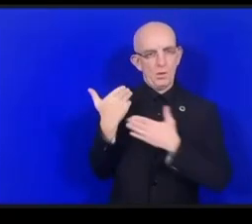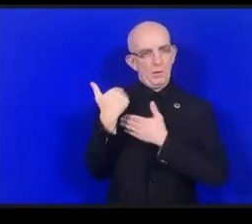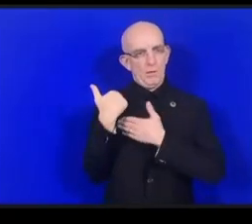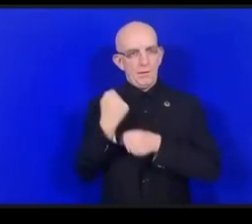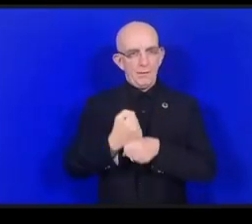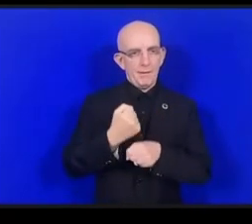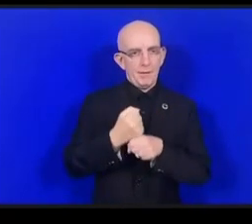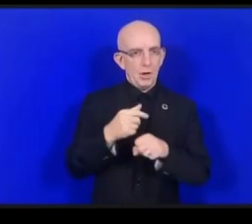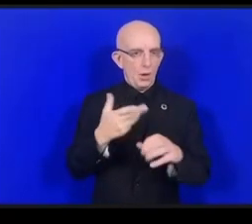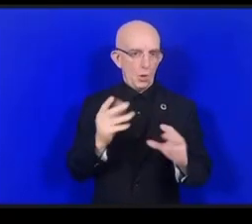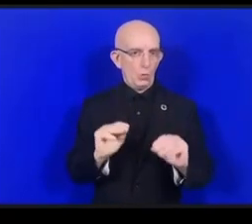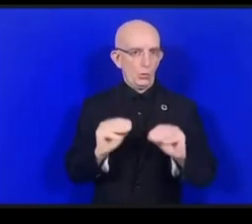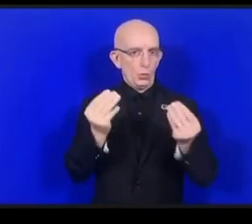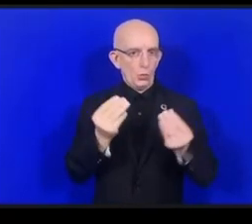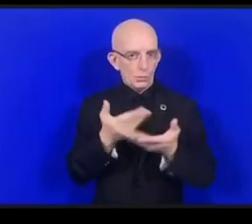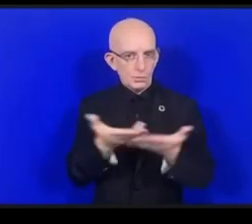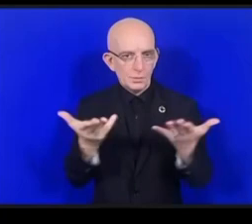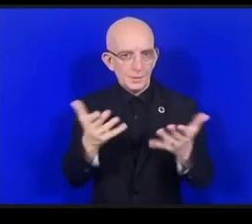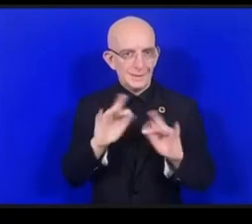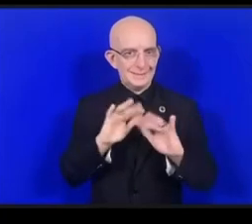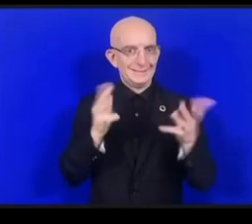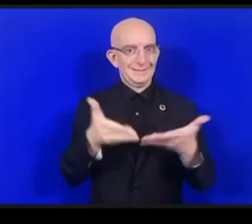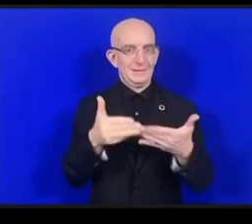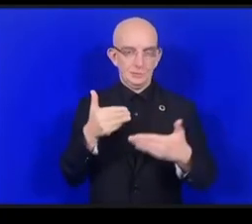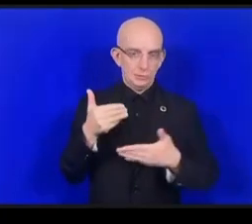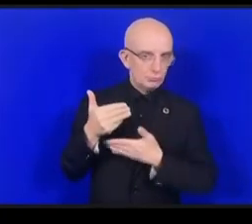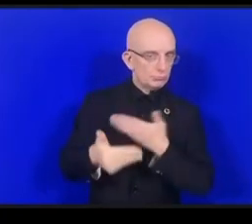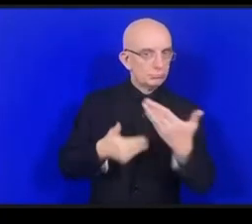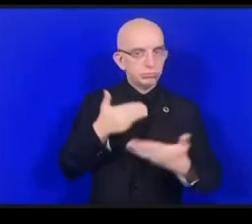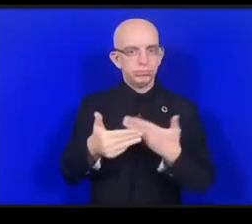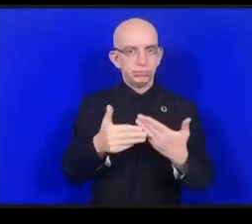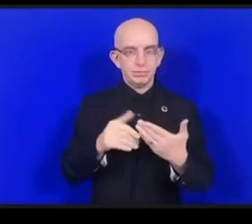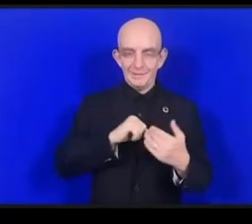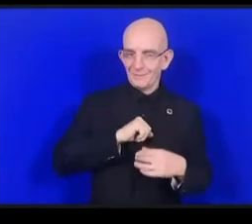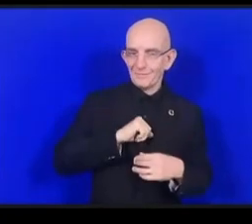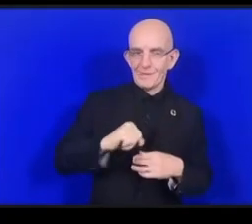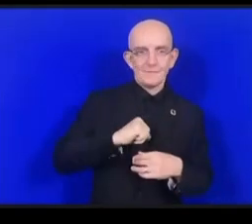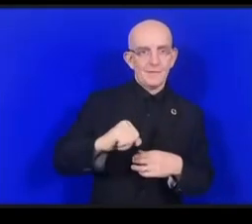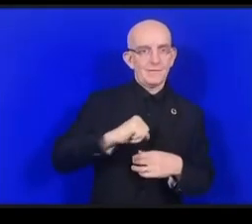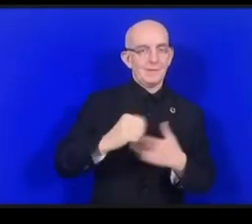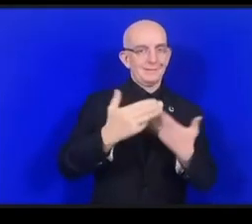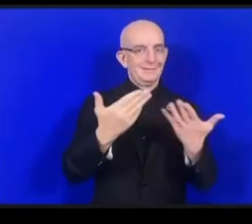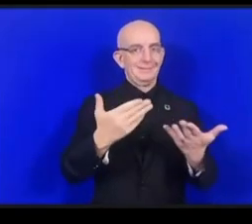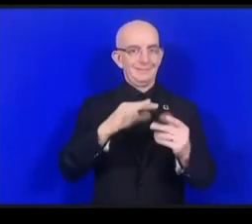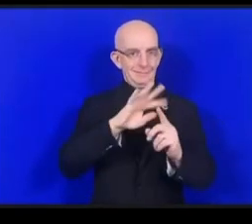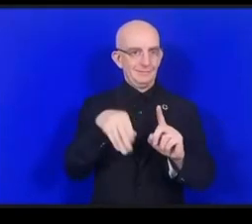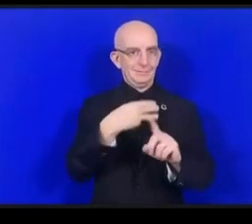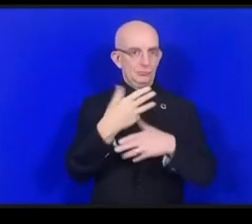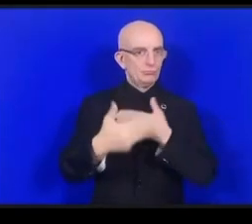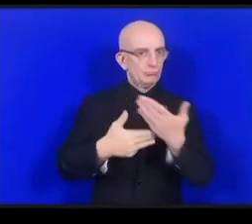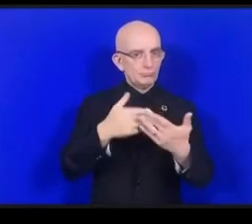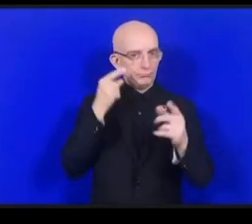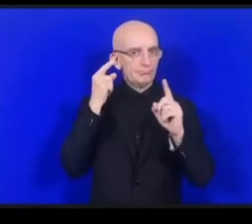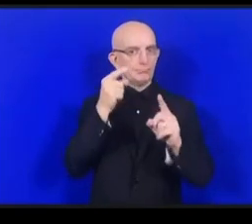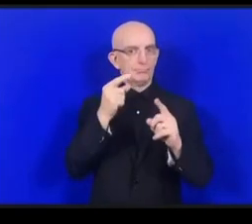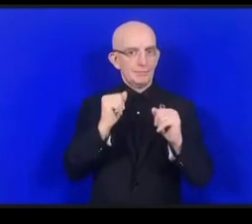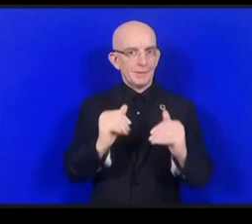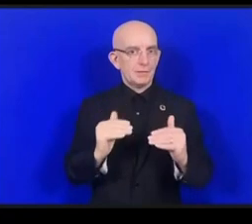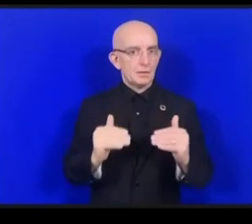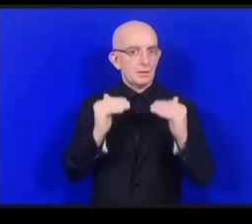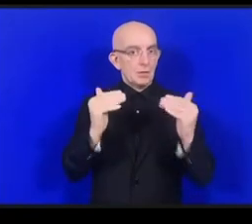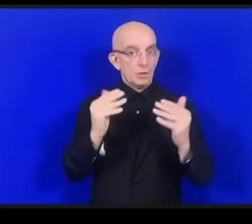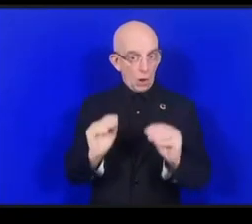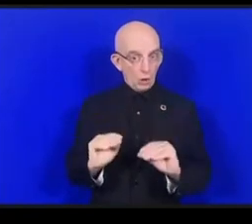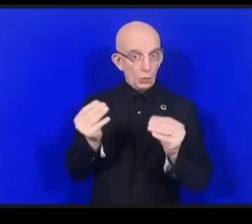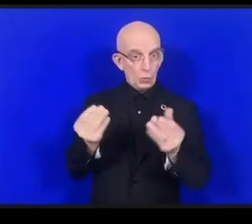young generation have on internet governance for the future, and what impact it can have on today's